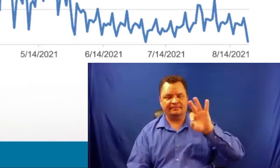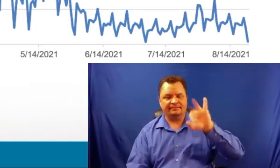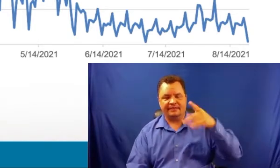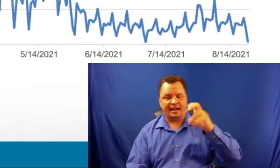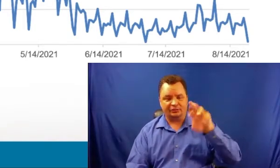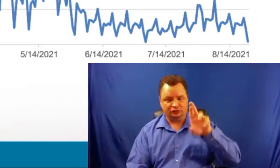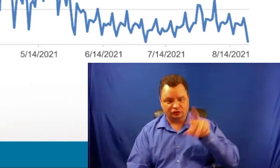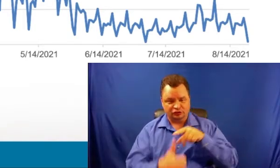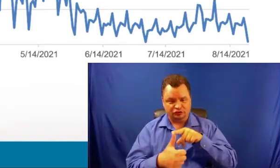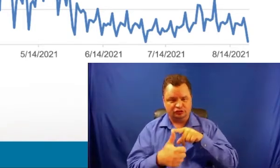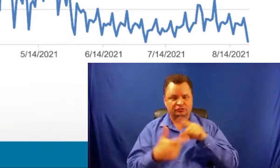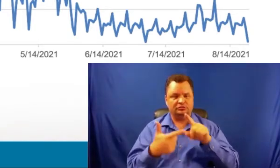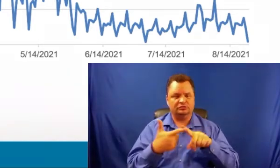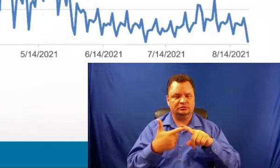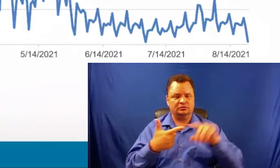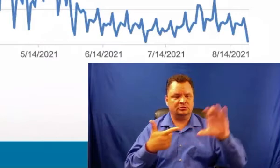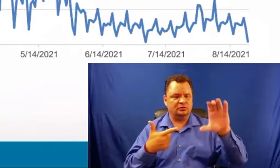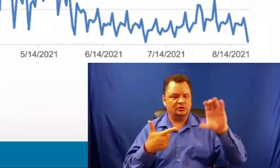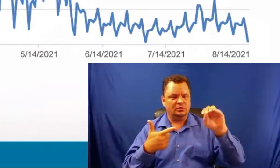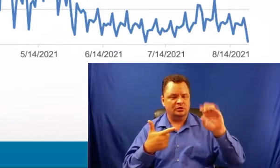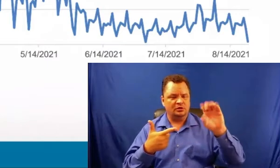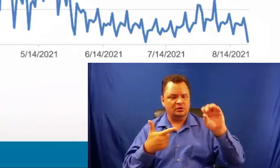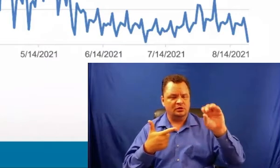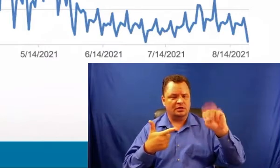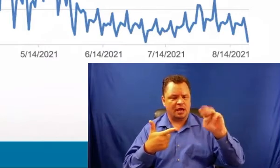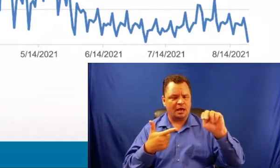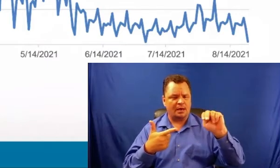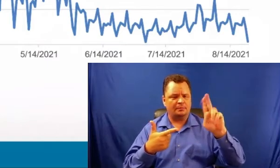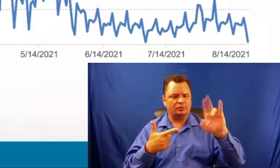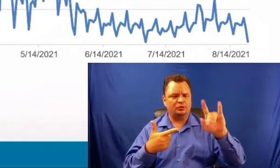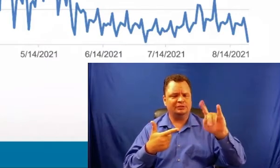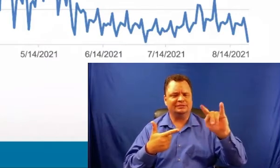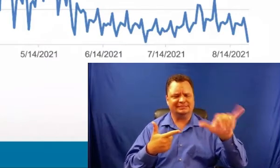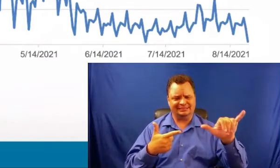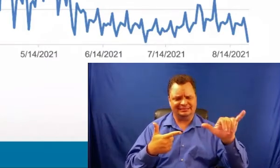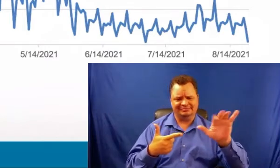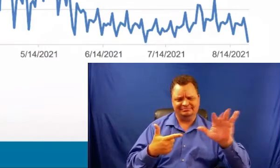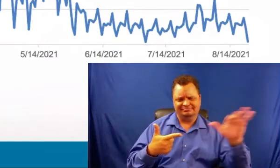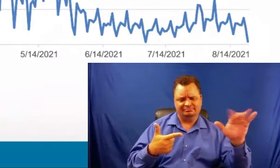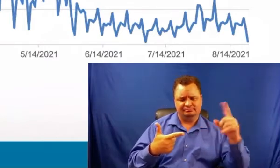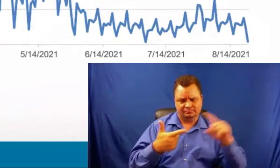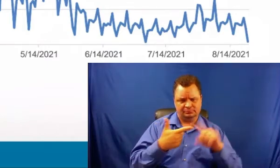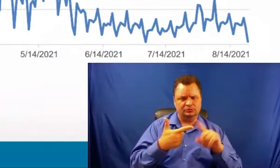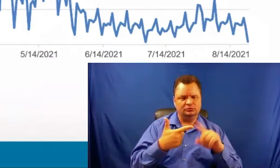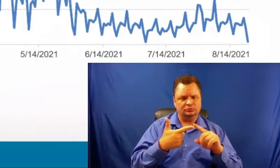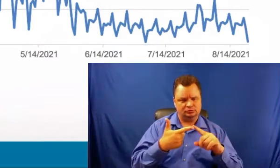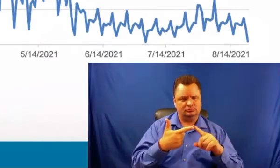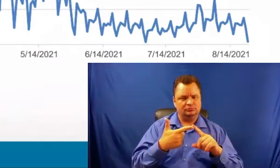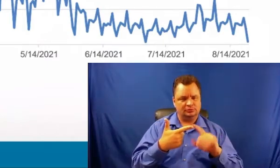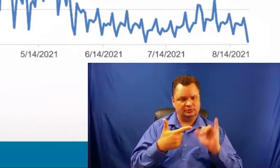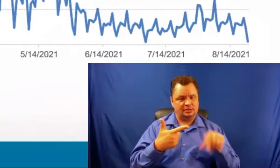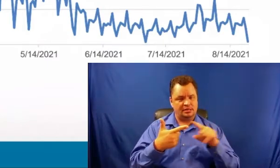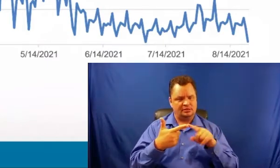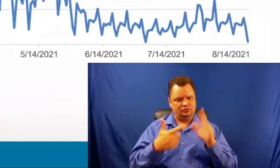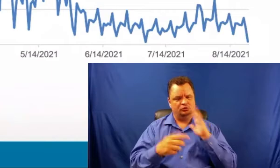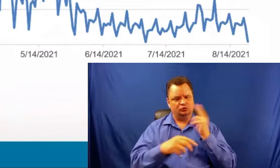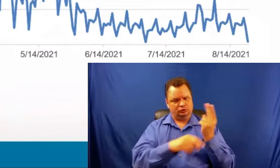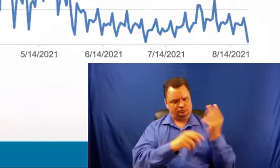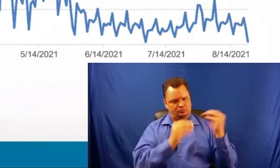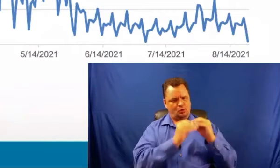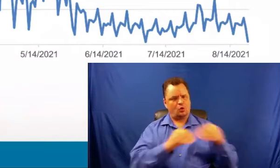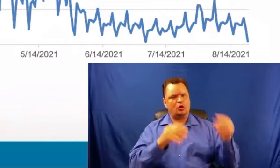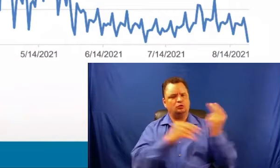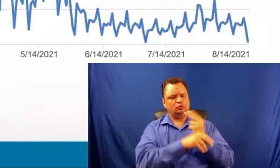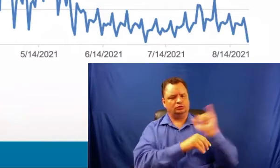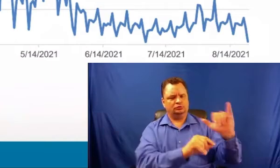as Comirnaty, but it may have a different pronunciation. So they'll begin to be used All right, Board of Health interchangeably. members, there you go. Yeah. So